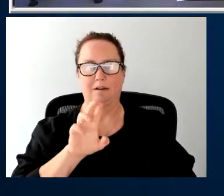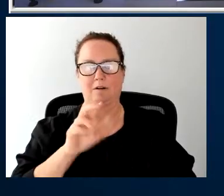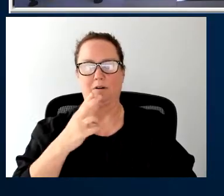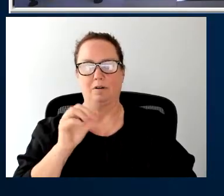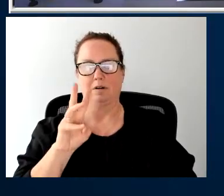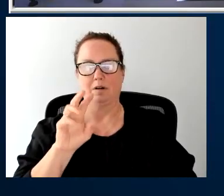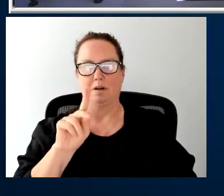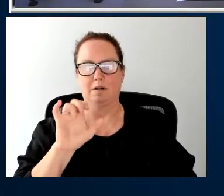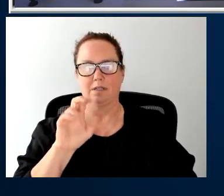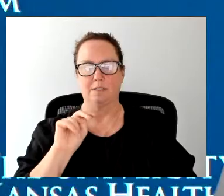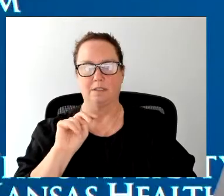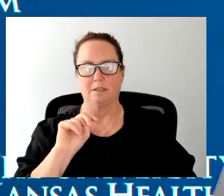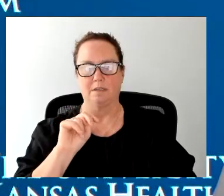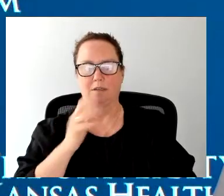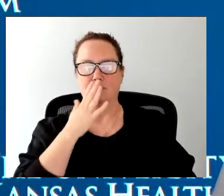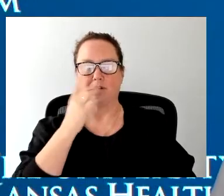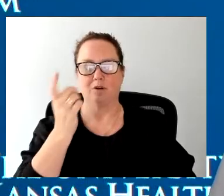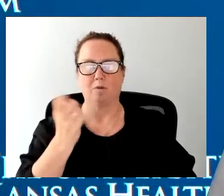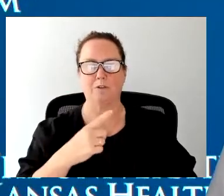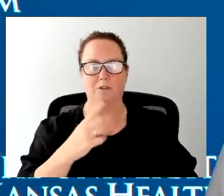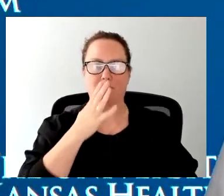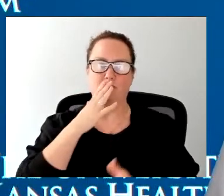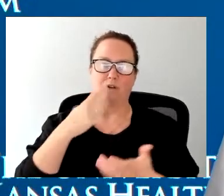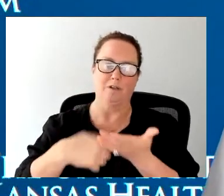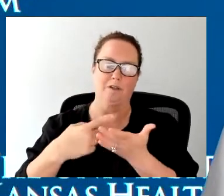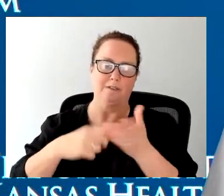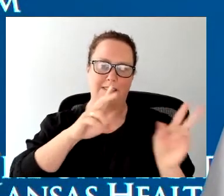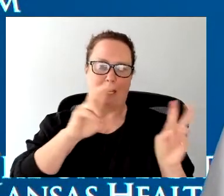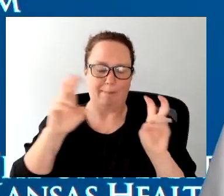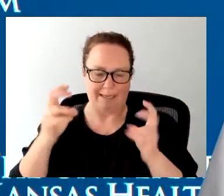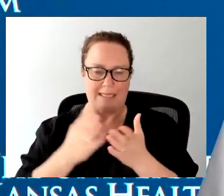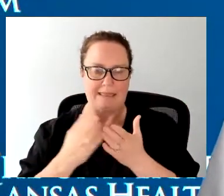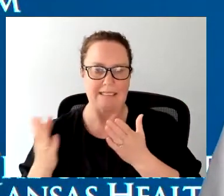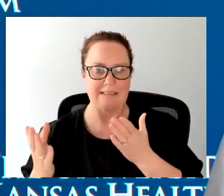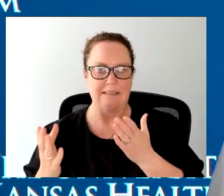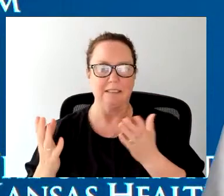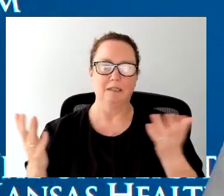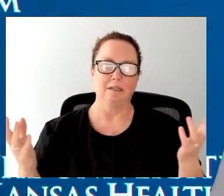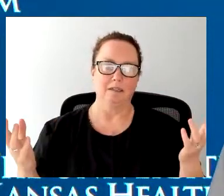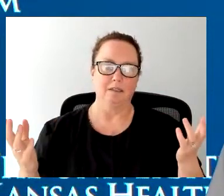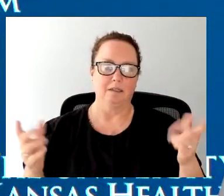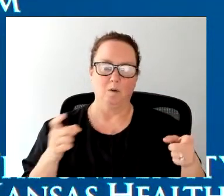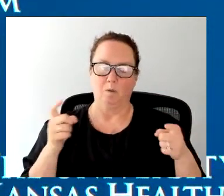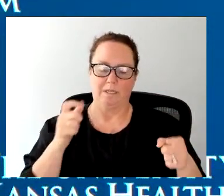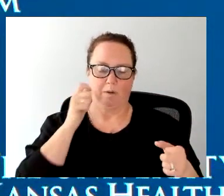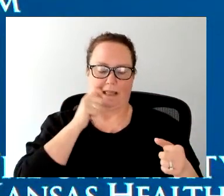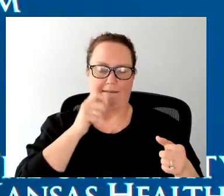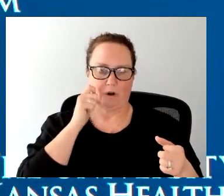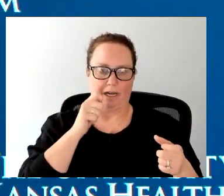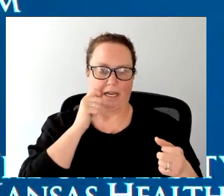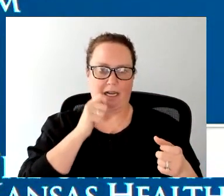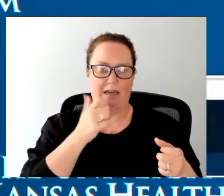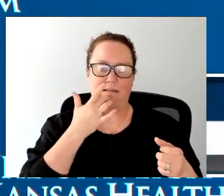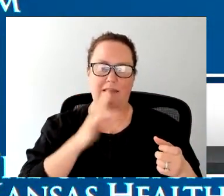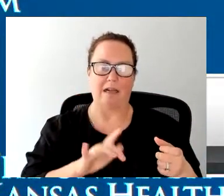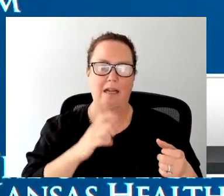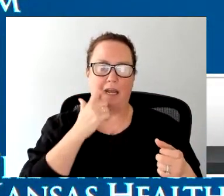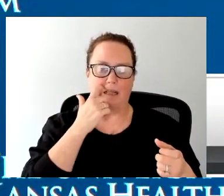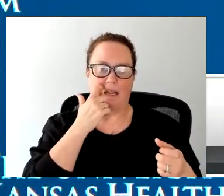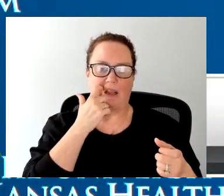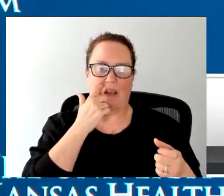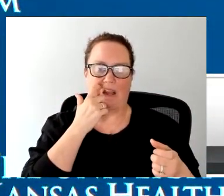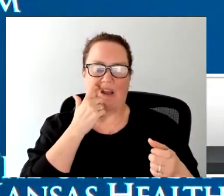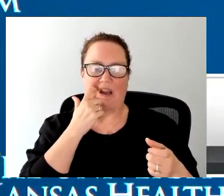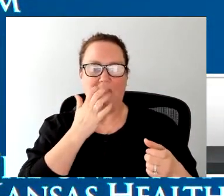Yeah, good questions. I think this was a great topic and things that we do deal with every day. Luckily, there is